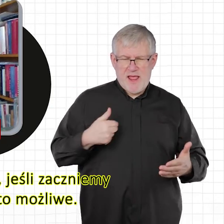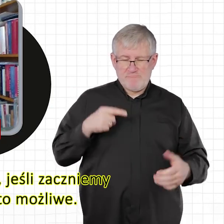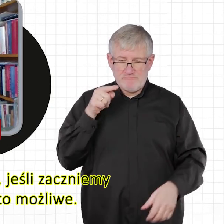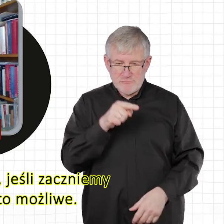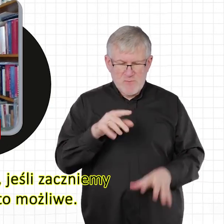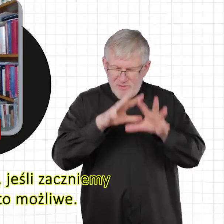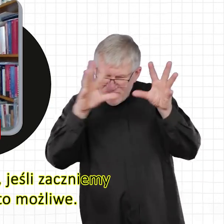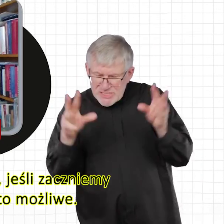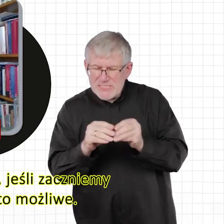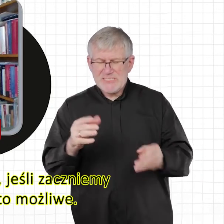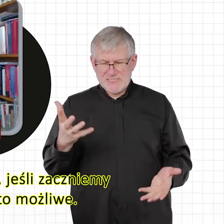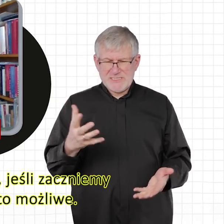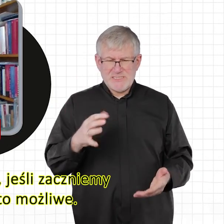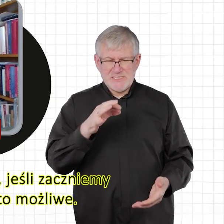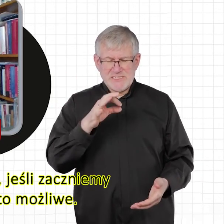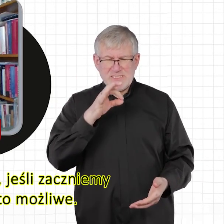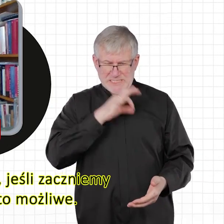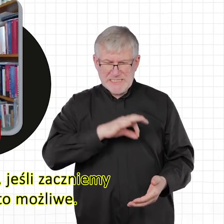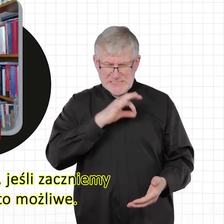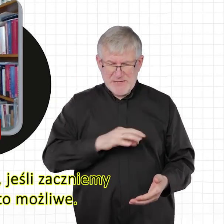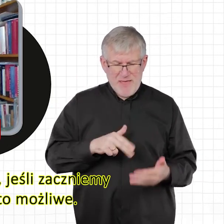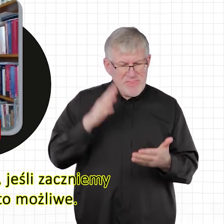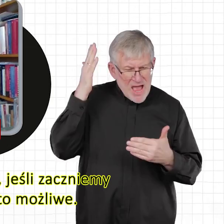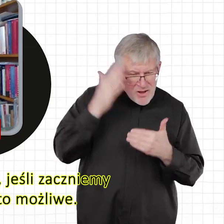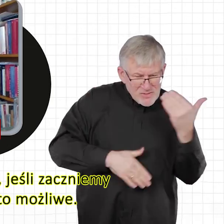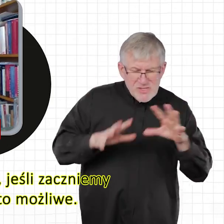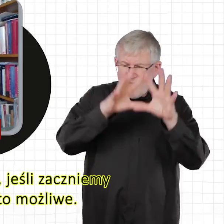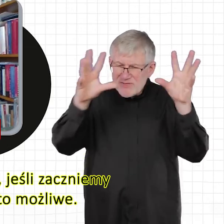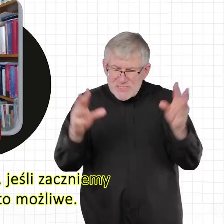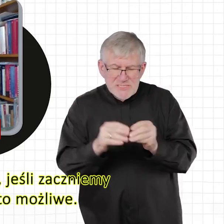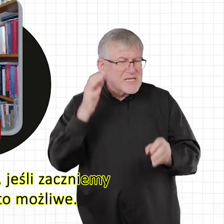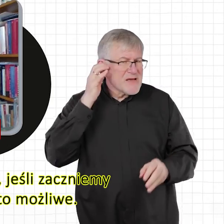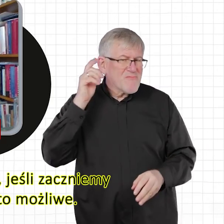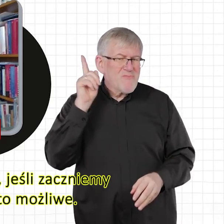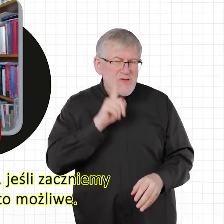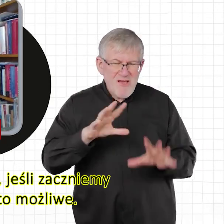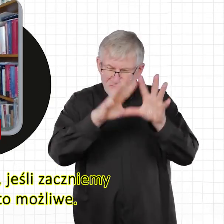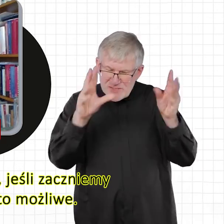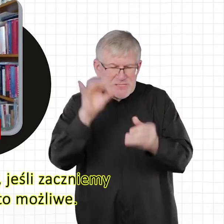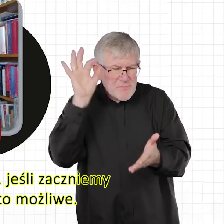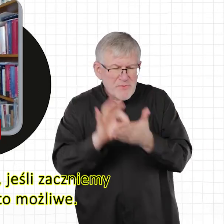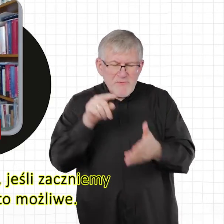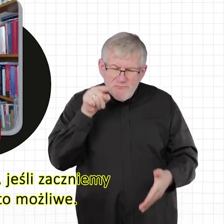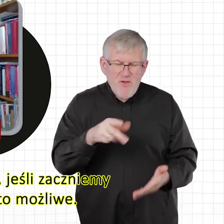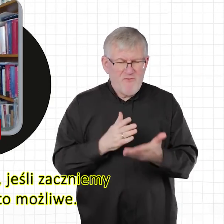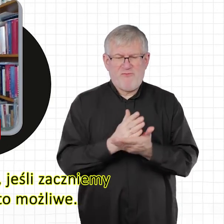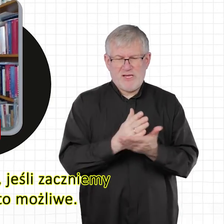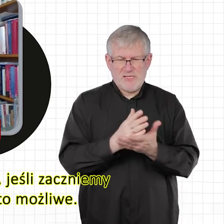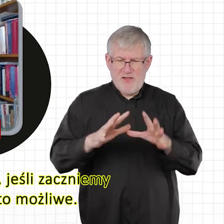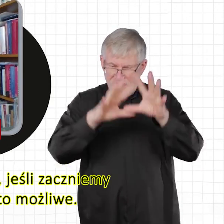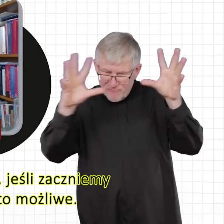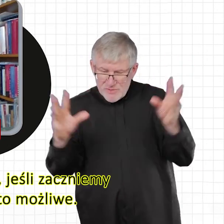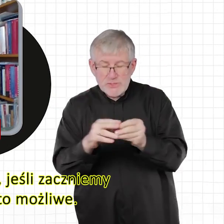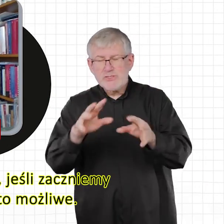Okay. I'm so into my mind and thinking how it can the Polish system